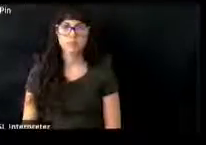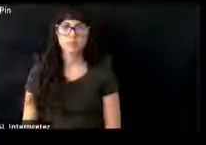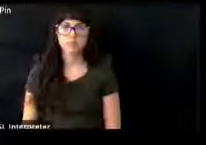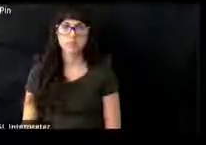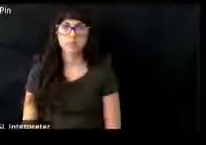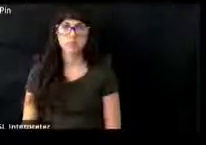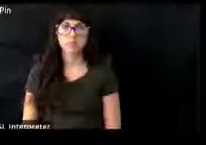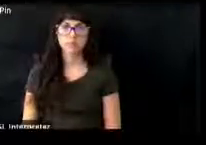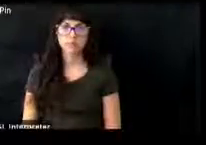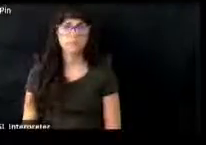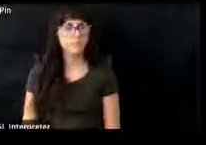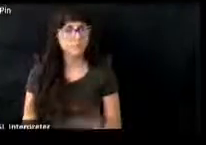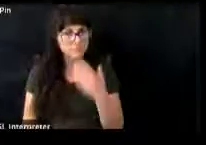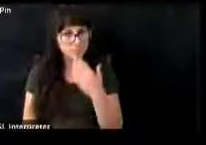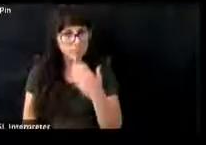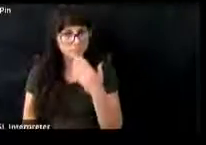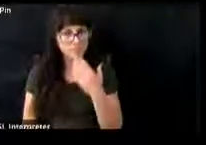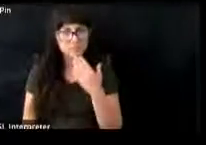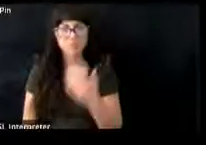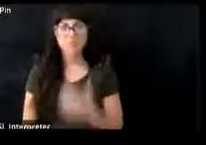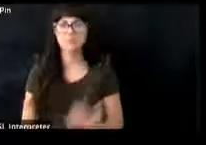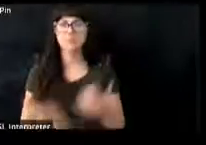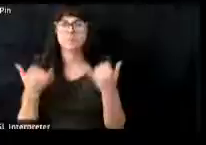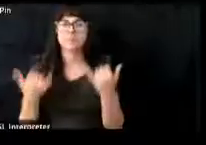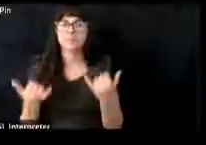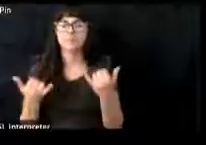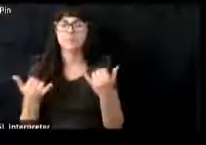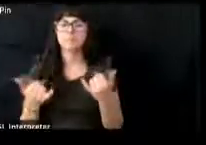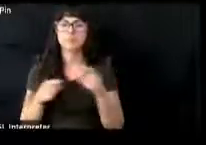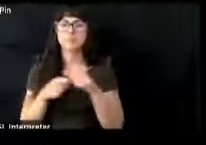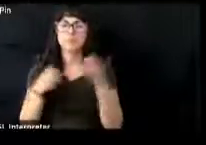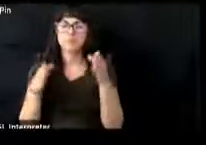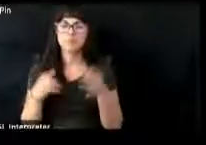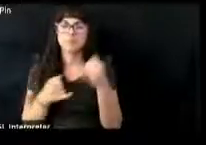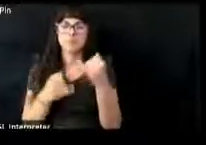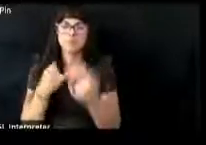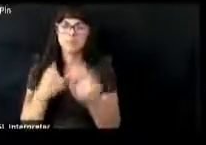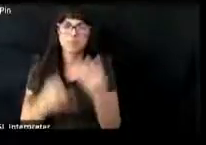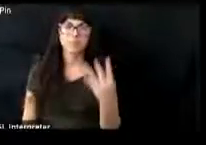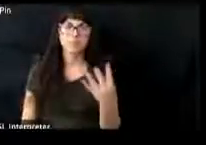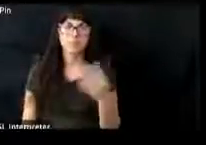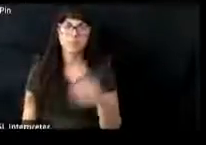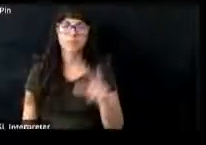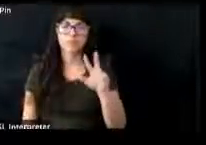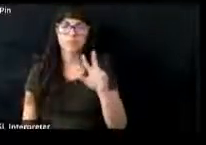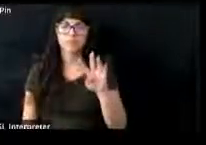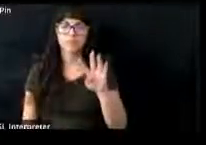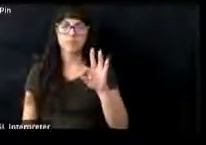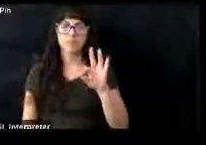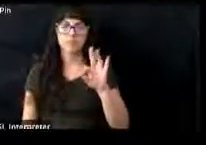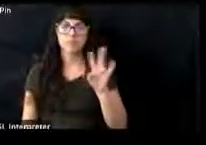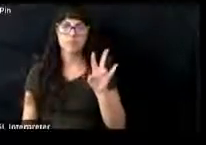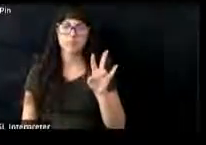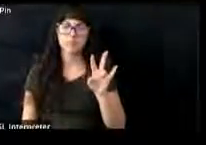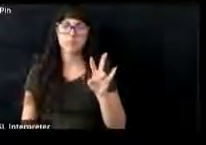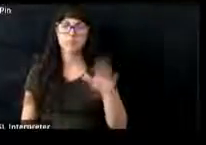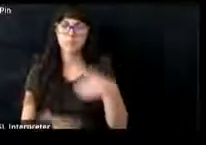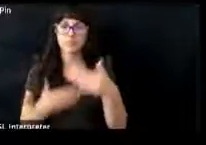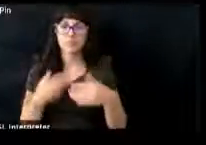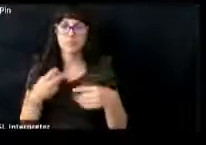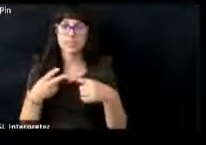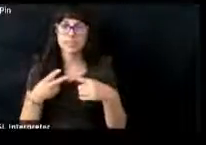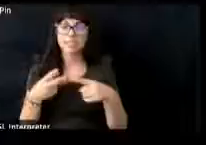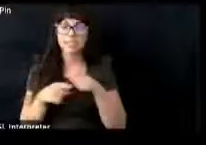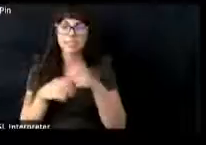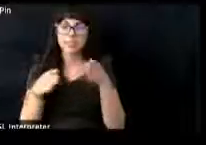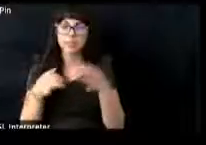Thank you so much. Right now, we will have a caller with the last 4, 3497. And then up next will be caller with the